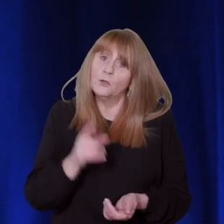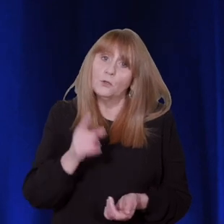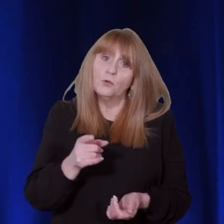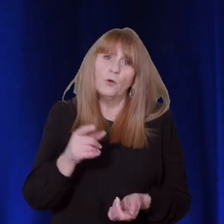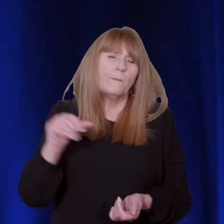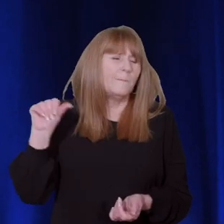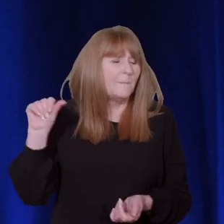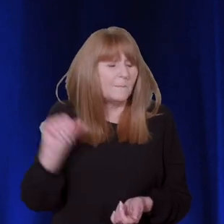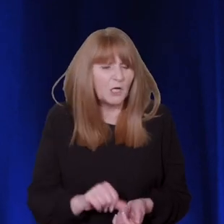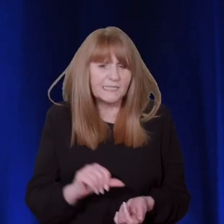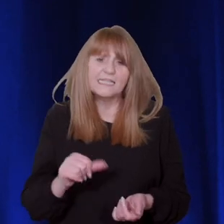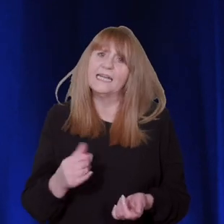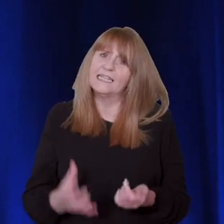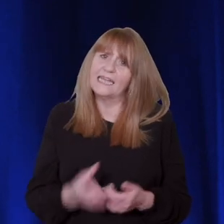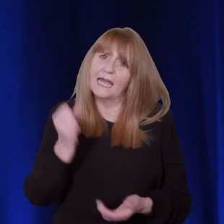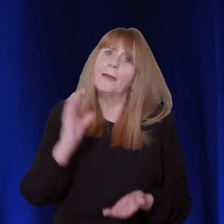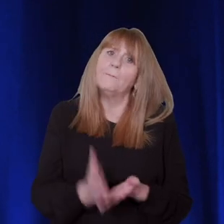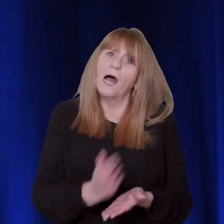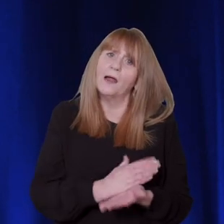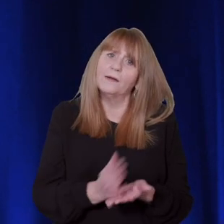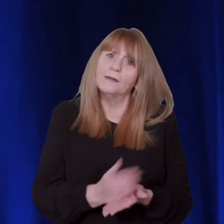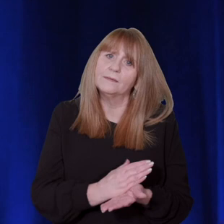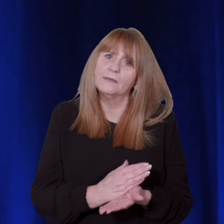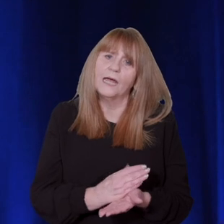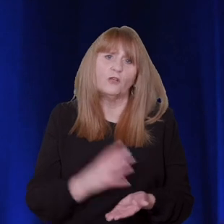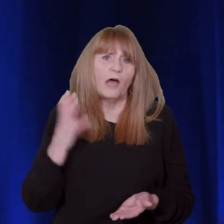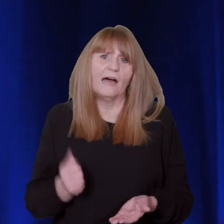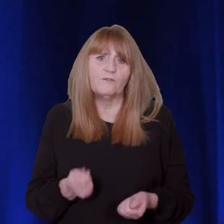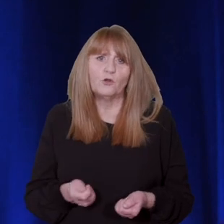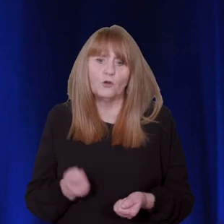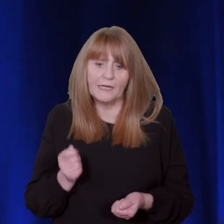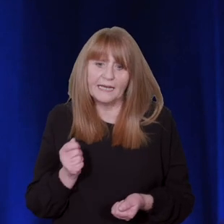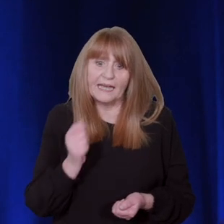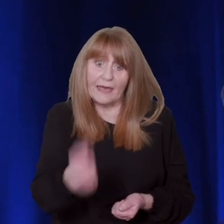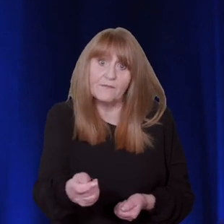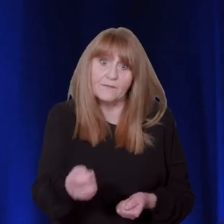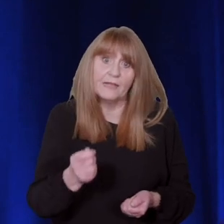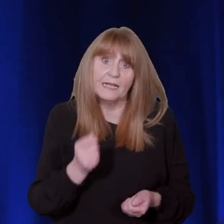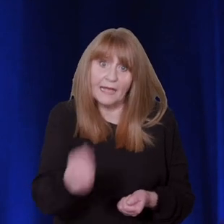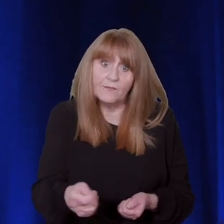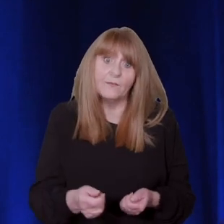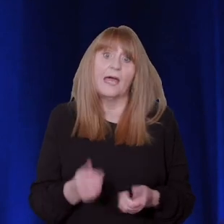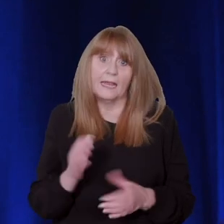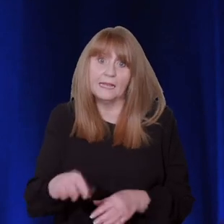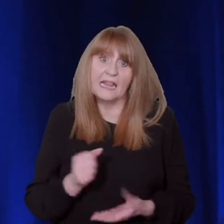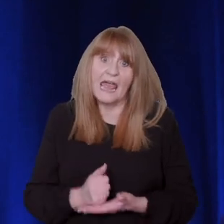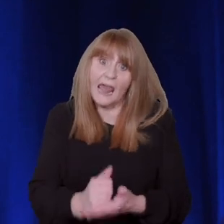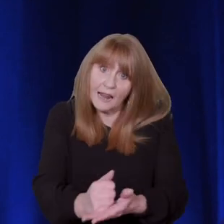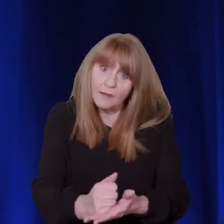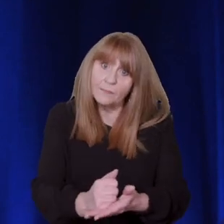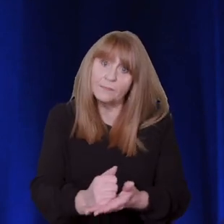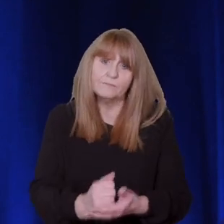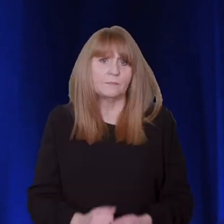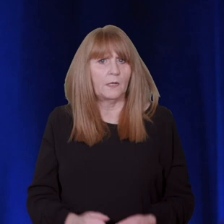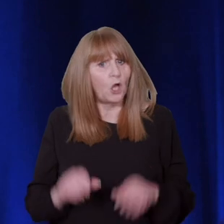you really must take part and you need to contribute and give in. Stop complaining if you're not willing to get involved.